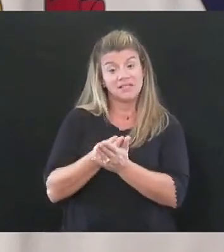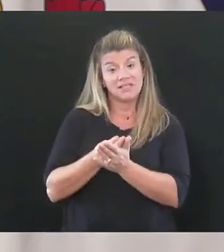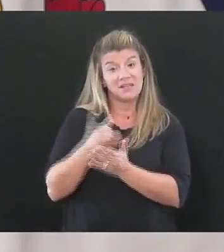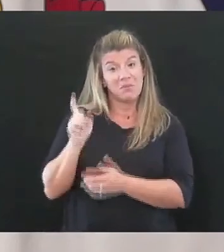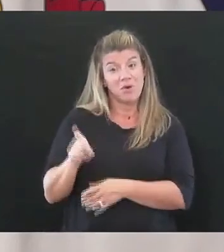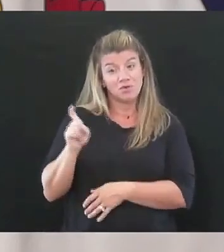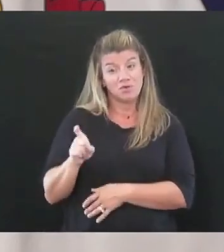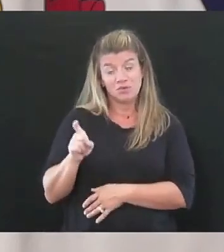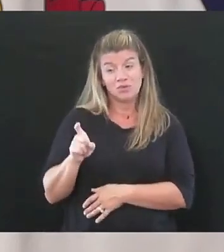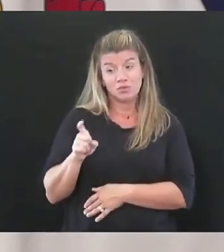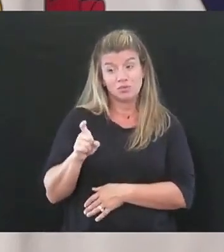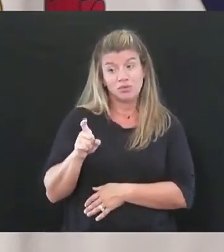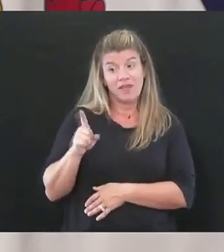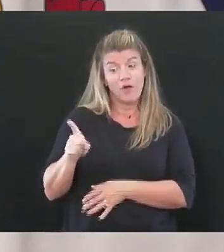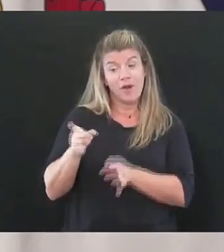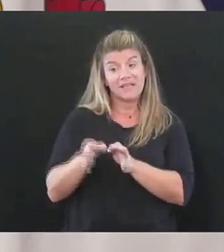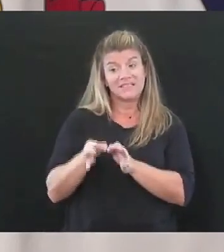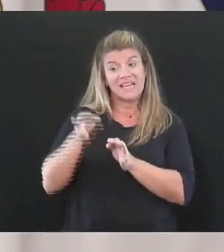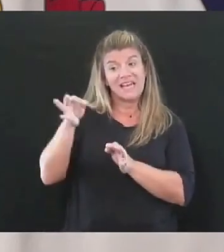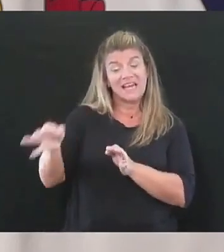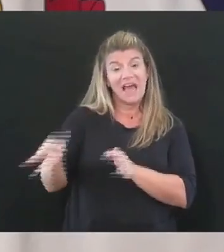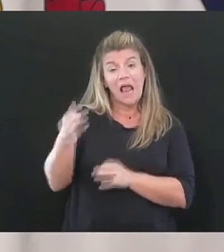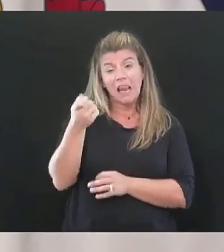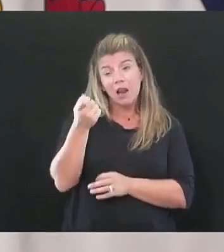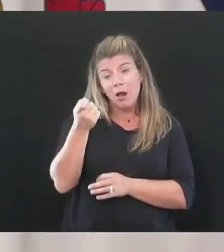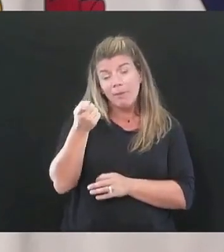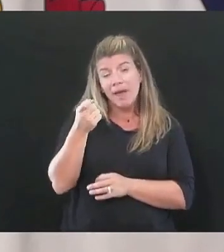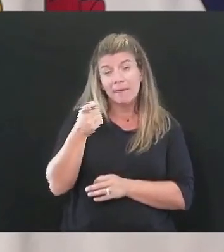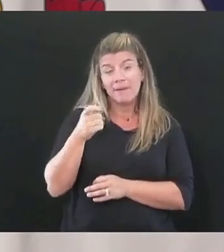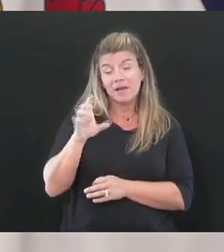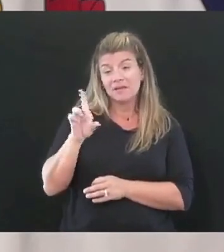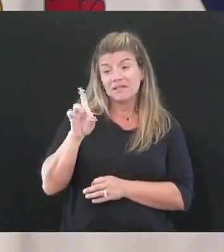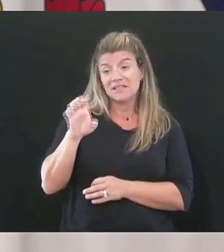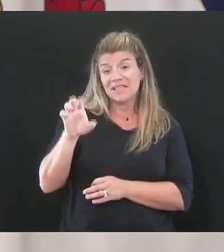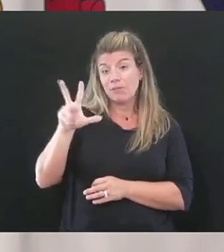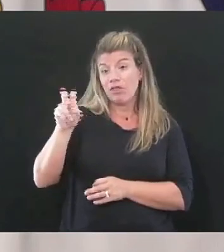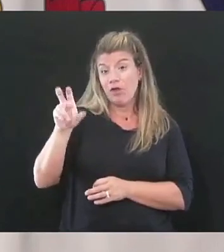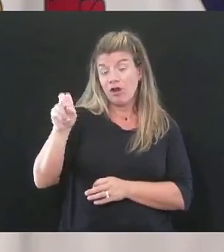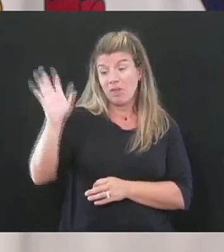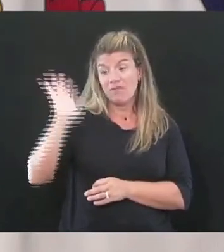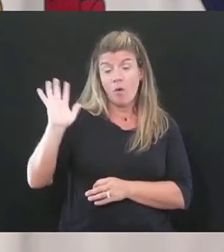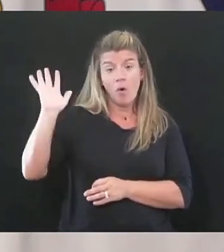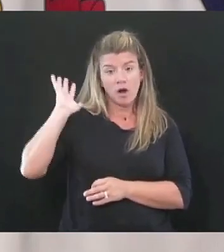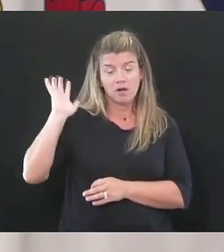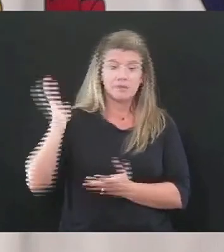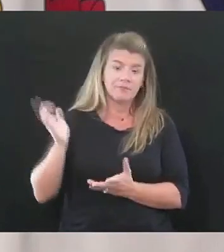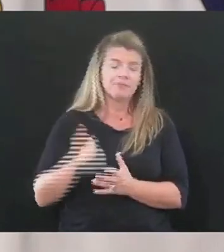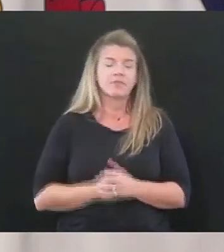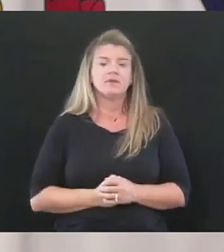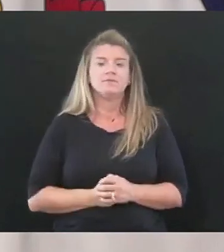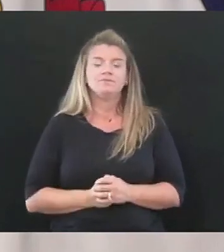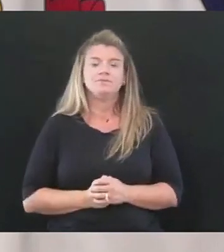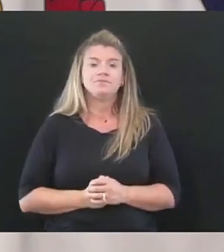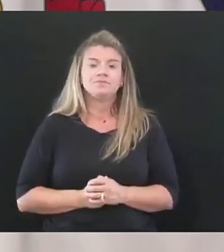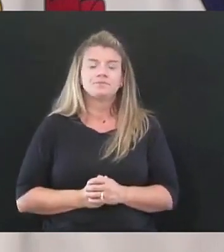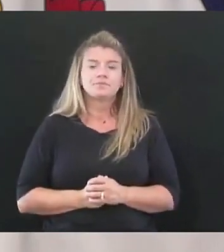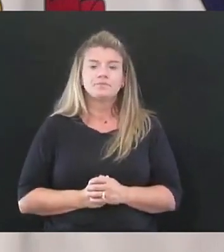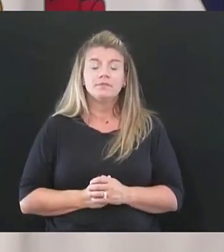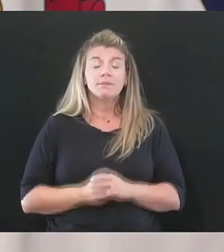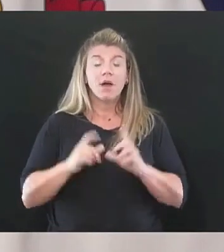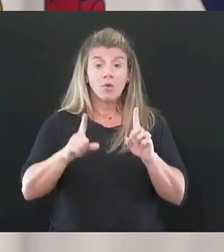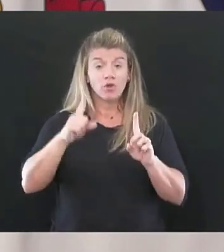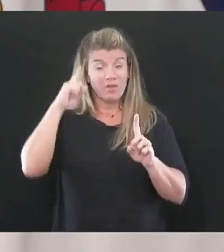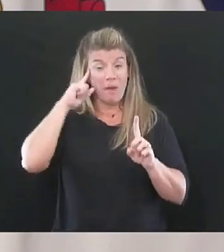think they're extending that date just a little bit, but it was December 30th before. Now, from the standpoint back to the